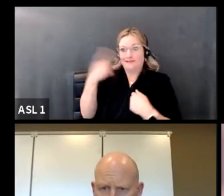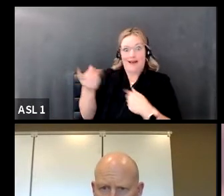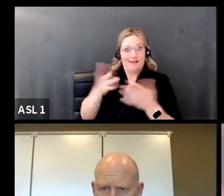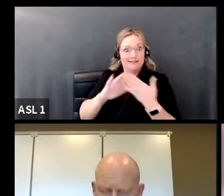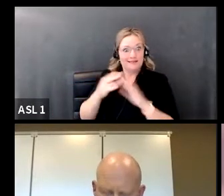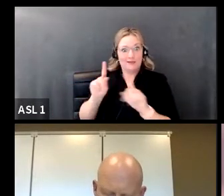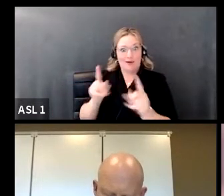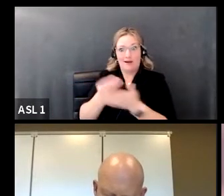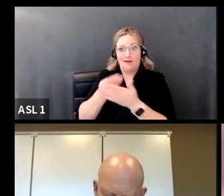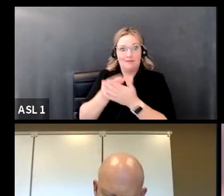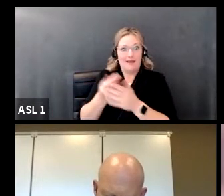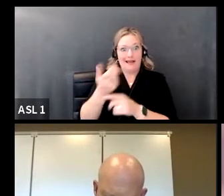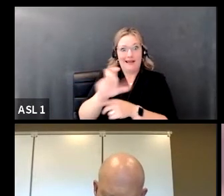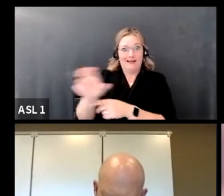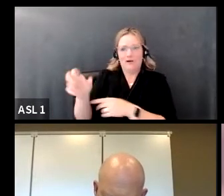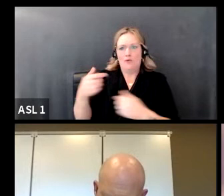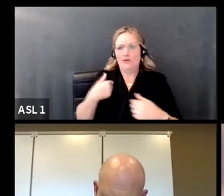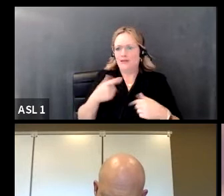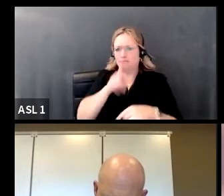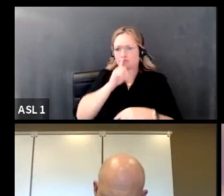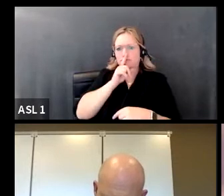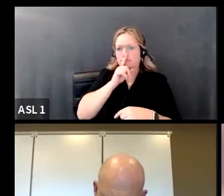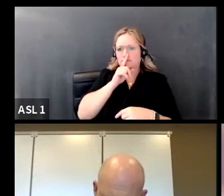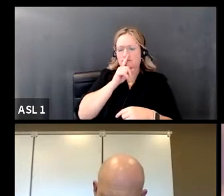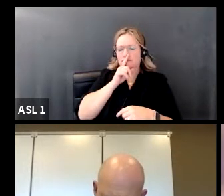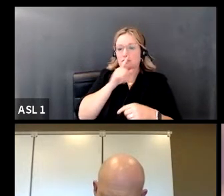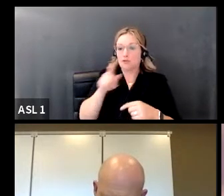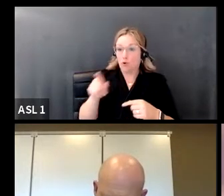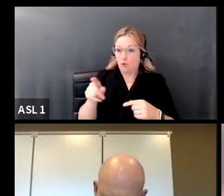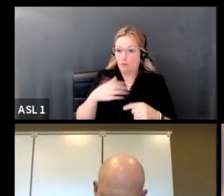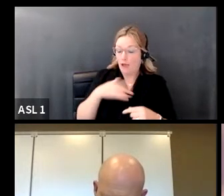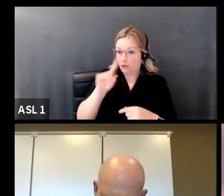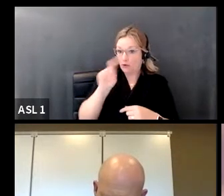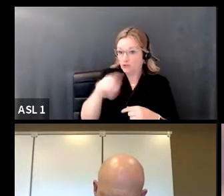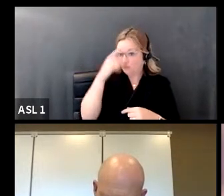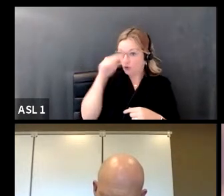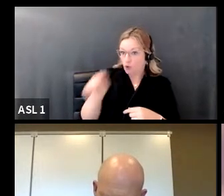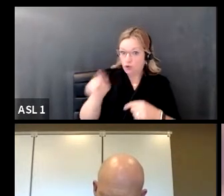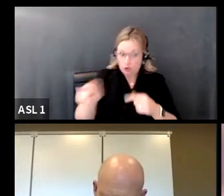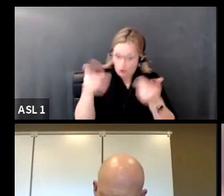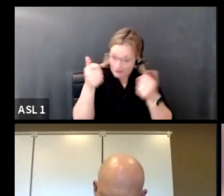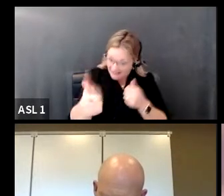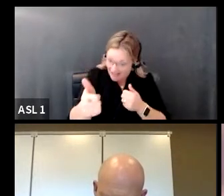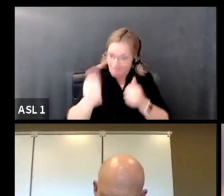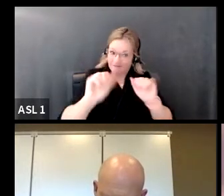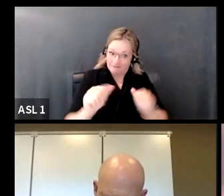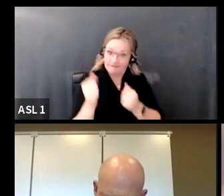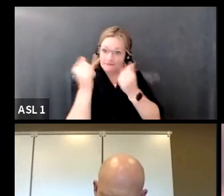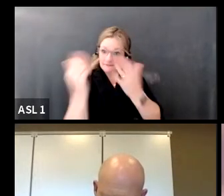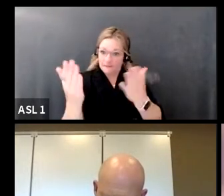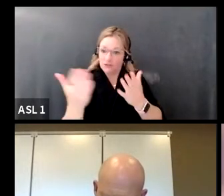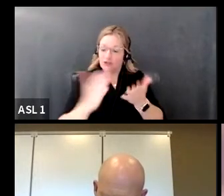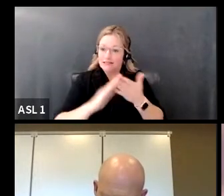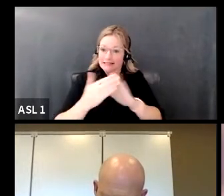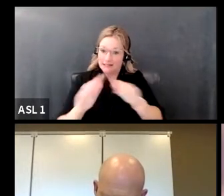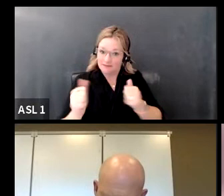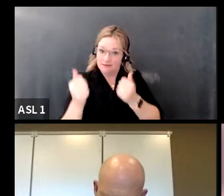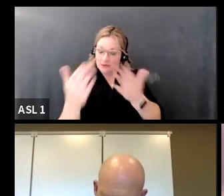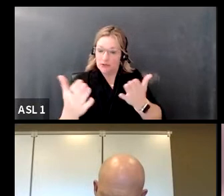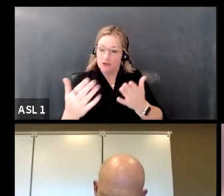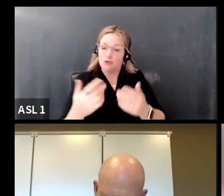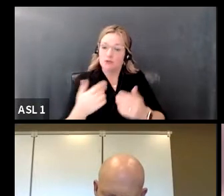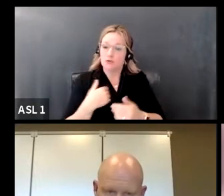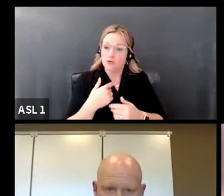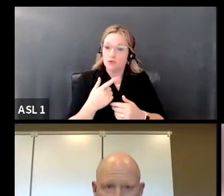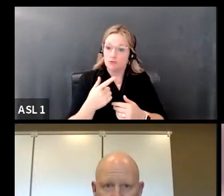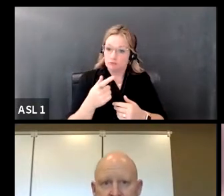you as a city councilor is have you brought up motions at the city to kind of introduce a mobile crisis unit and this can kind